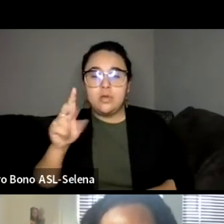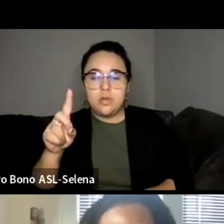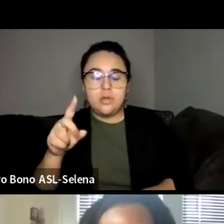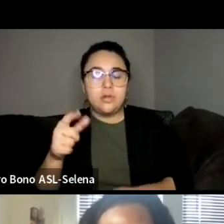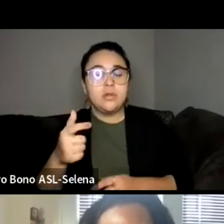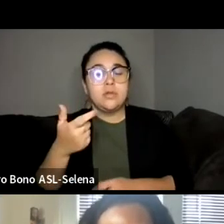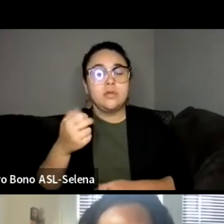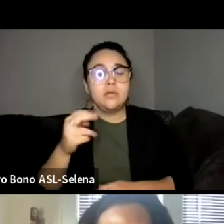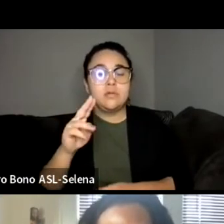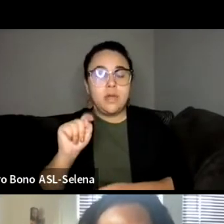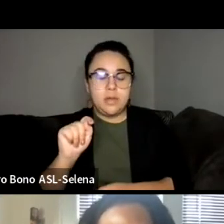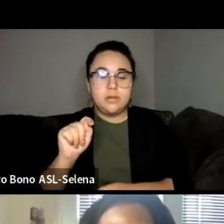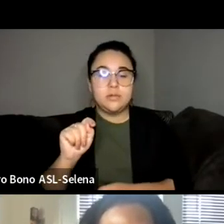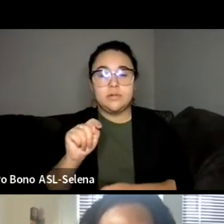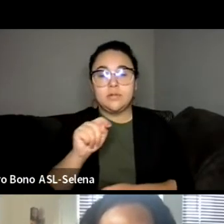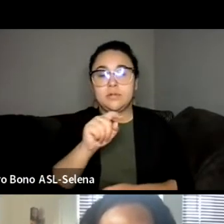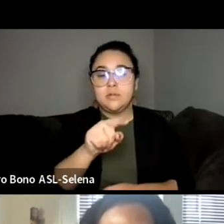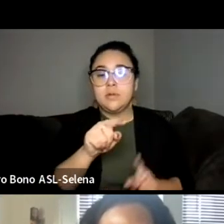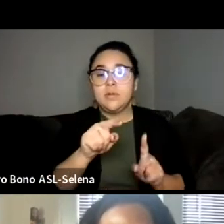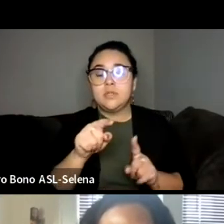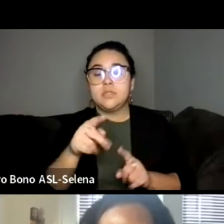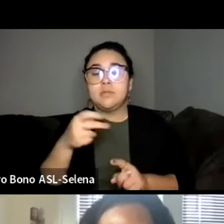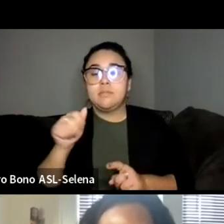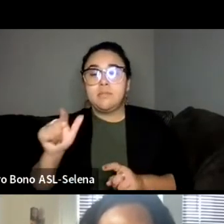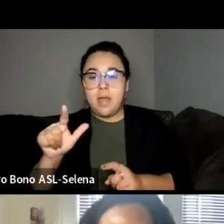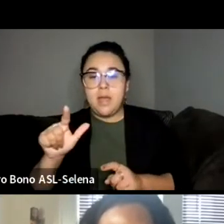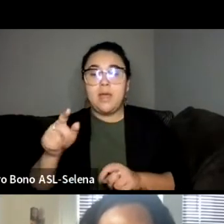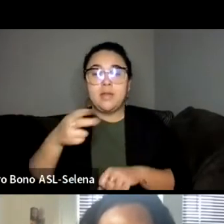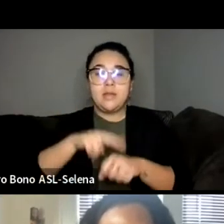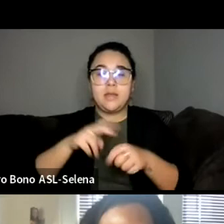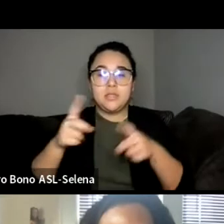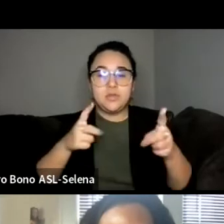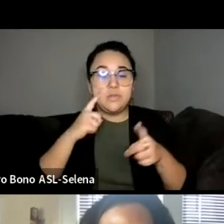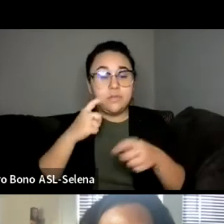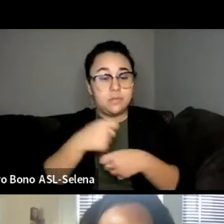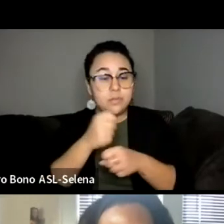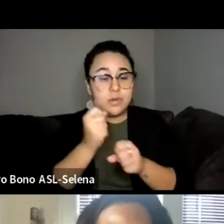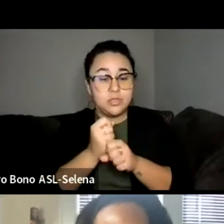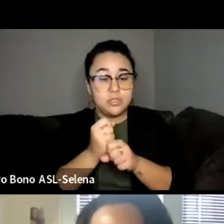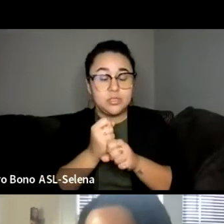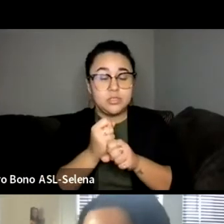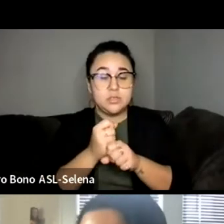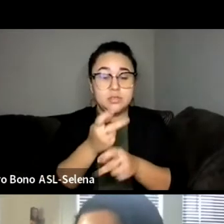NYC and PAAL National Director of Production, which oversees